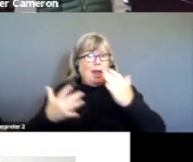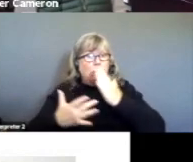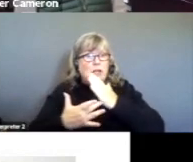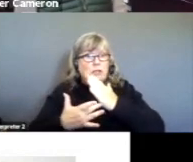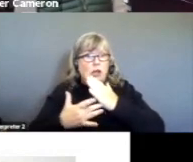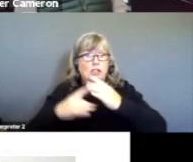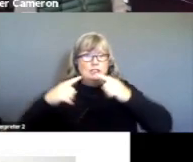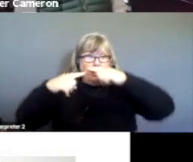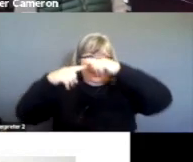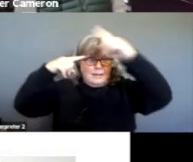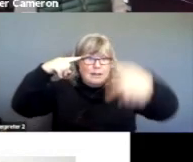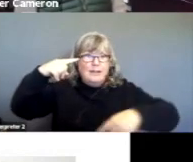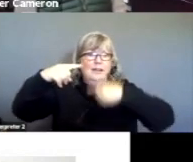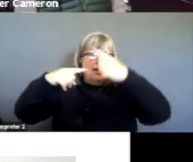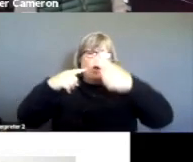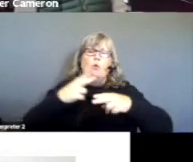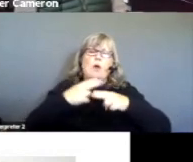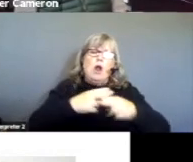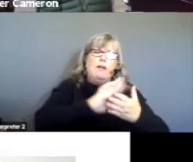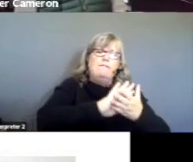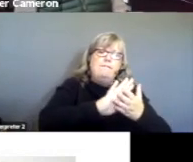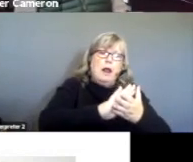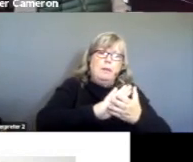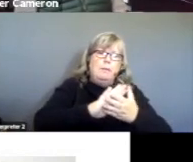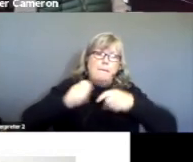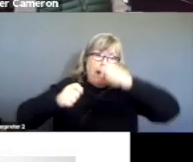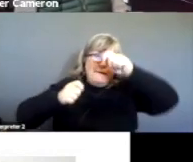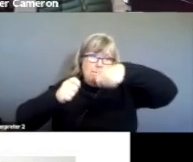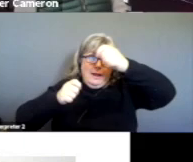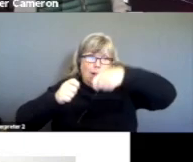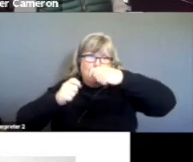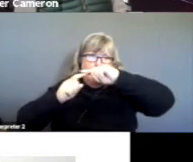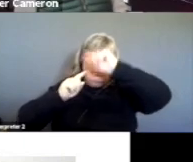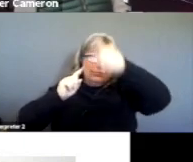film. We still call it films, but no, it's actually they're now all